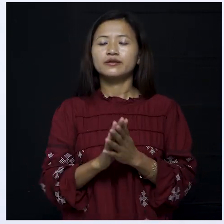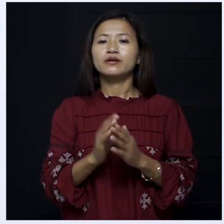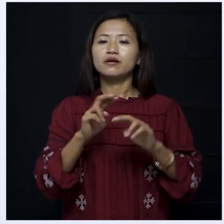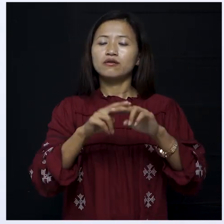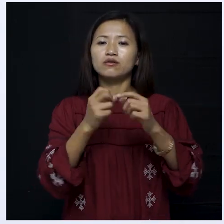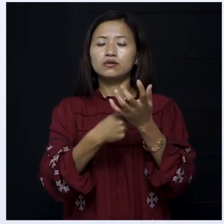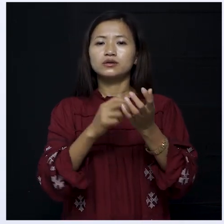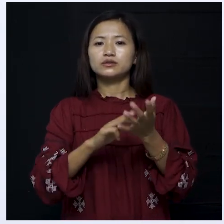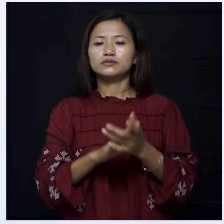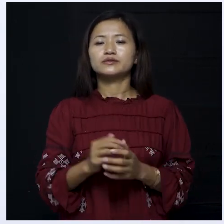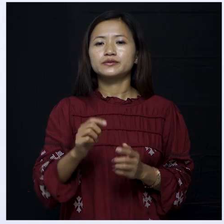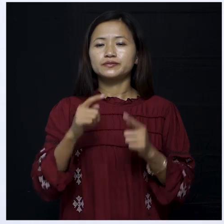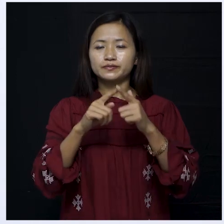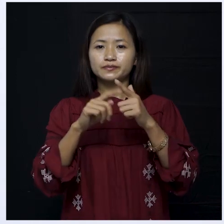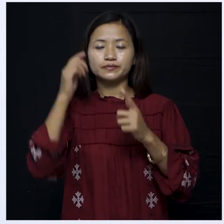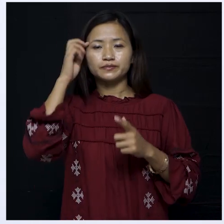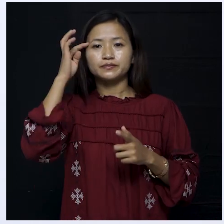the tenses.